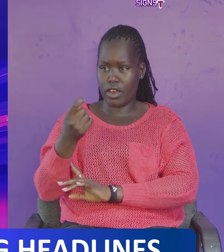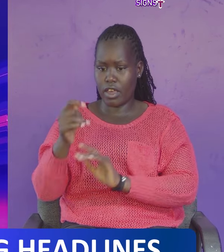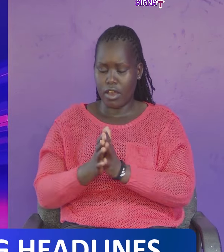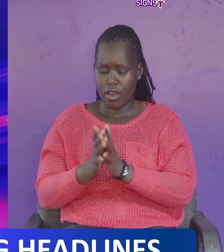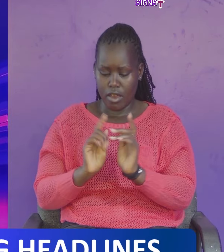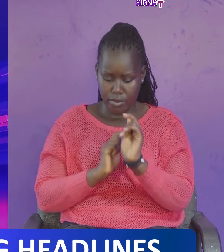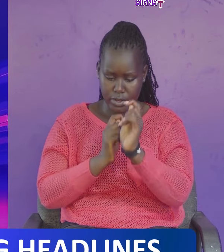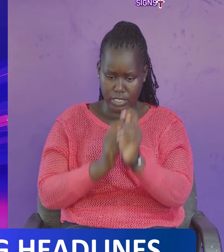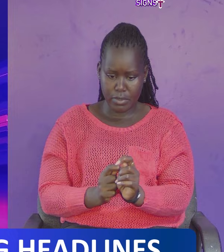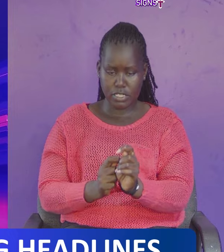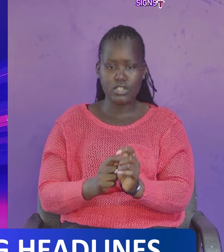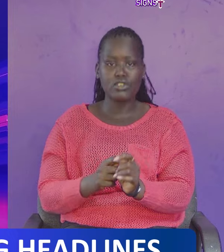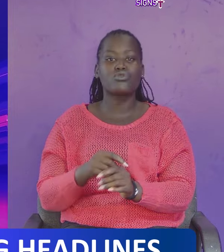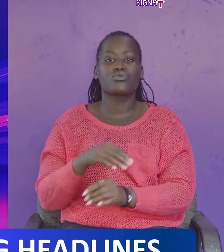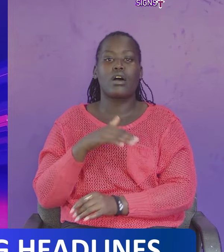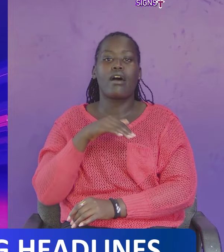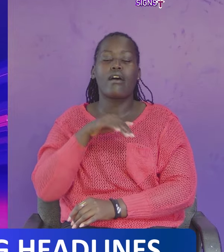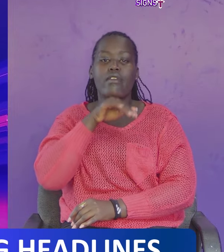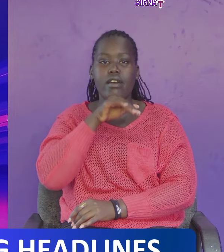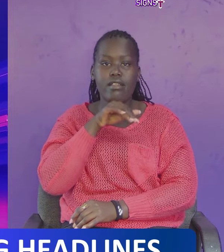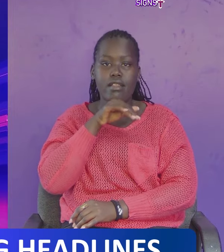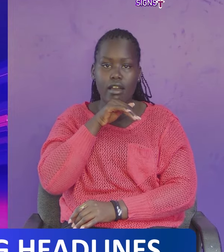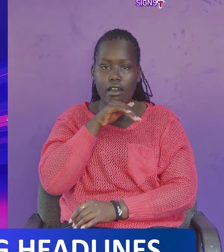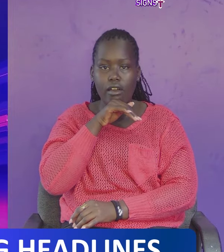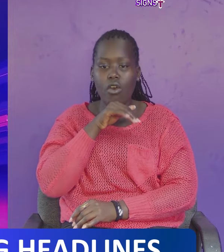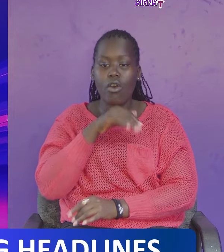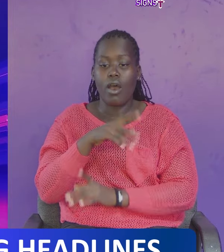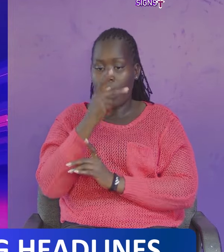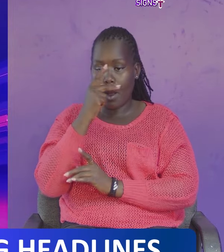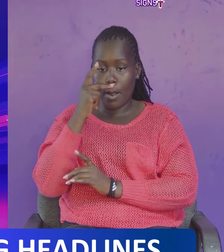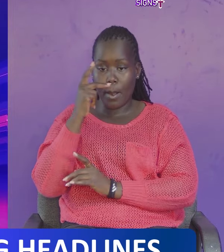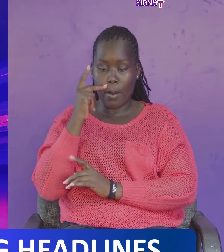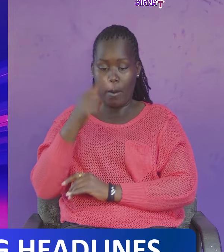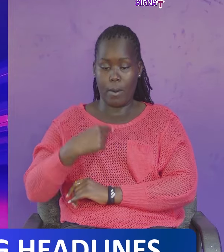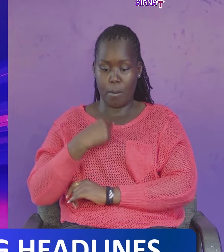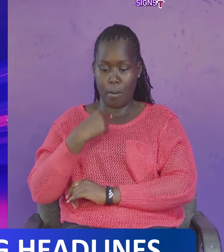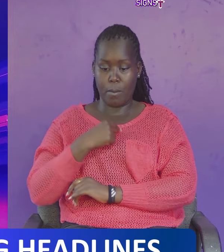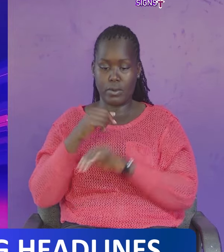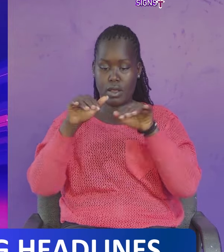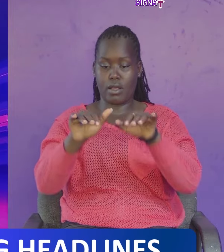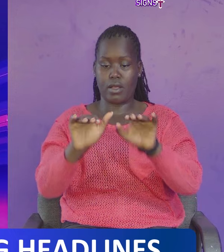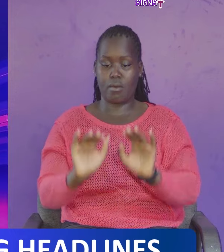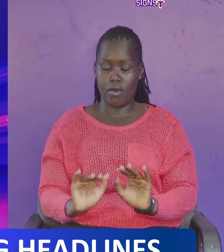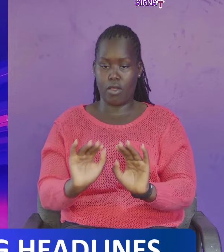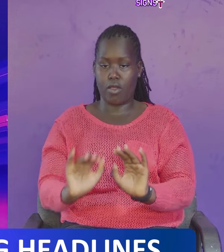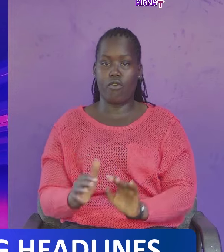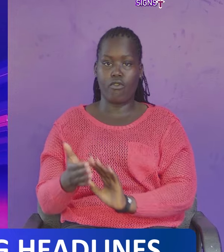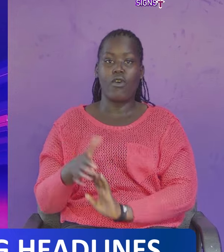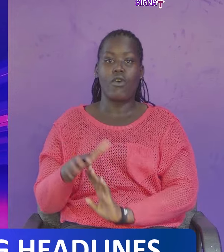late Raila Odinga. Now, Wiper Party leader Kalonzo Musyoka visited the grave of the late Raila Odinga